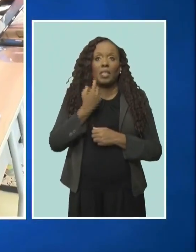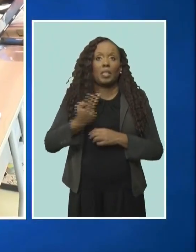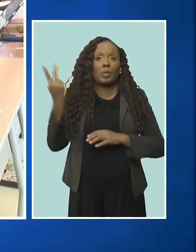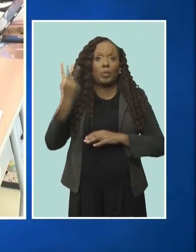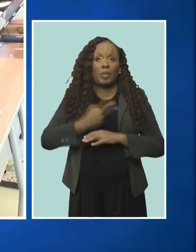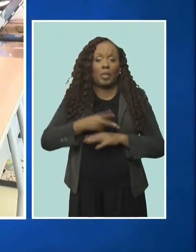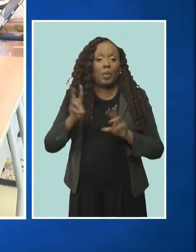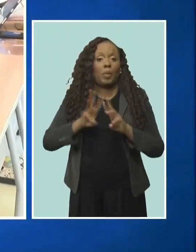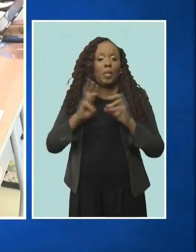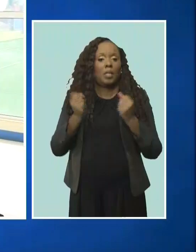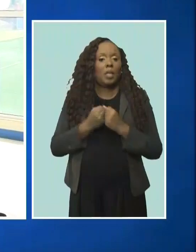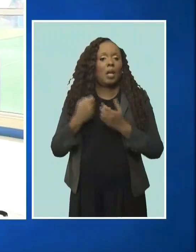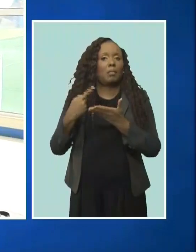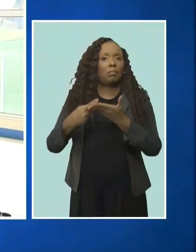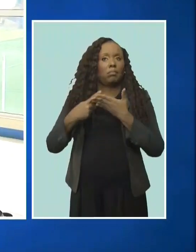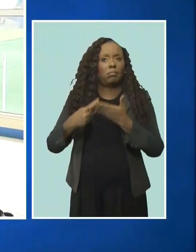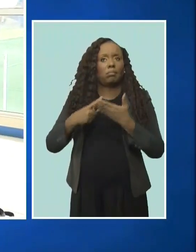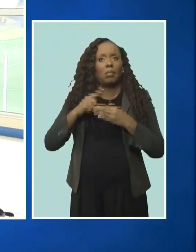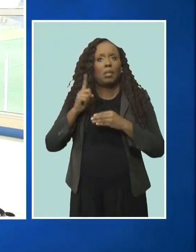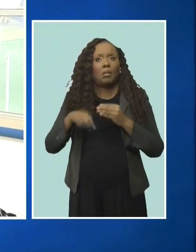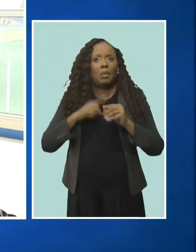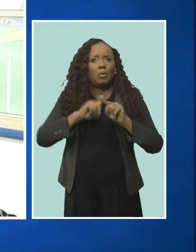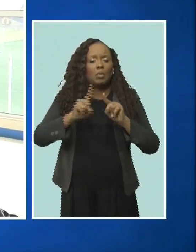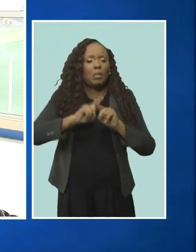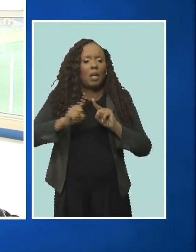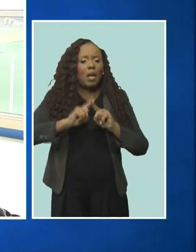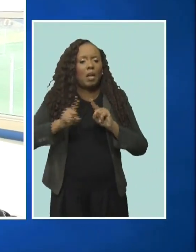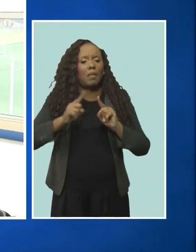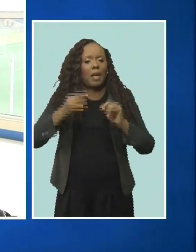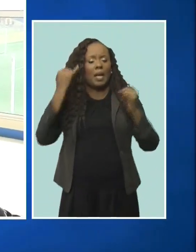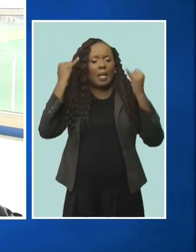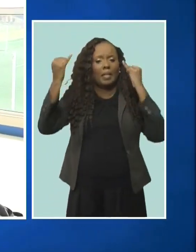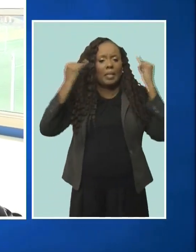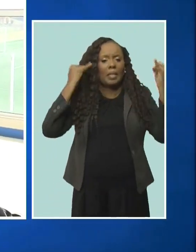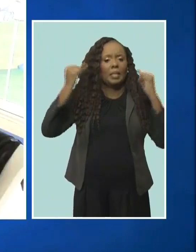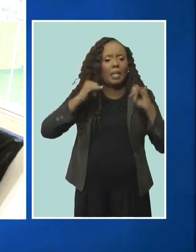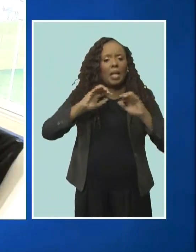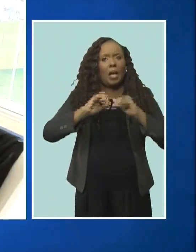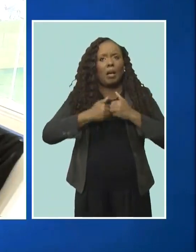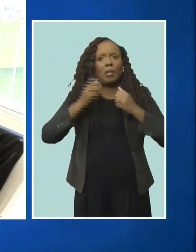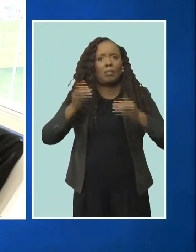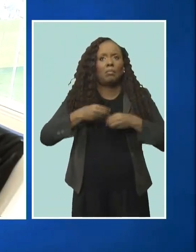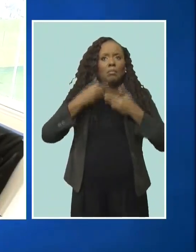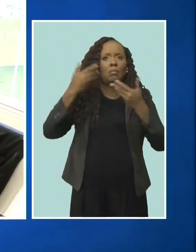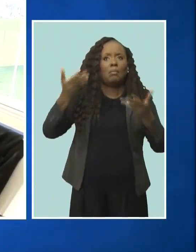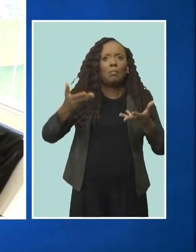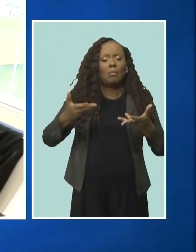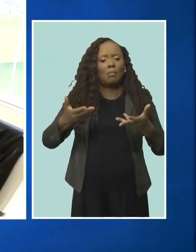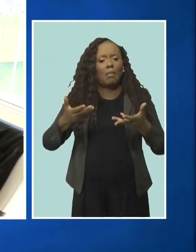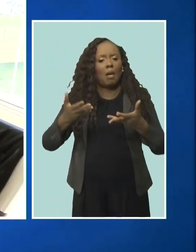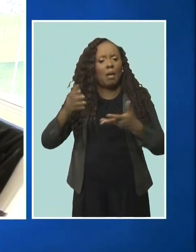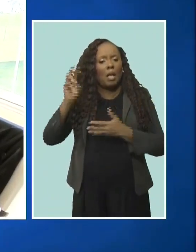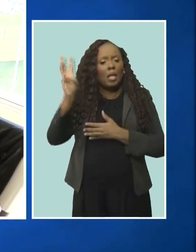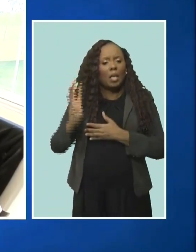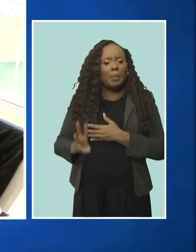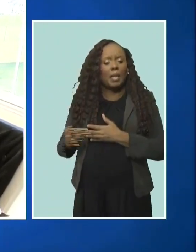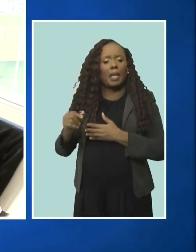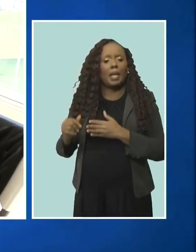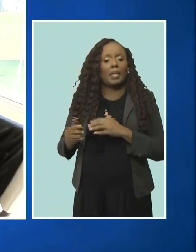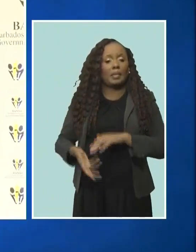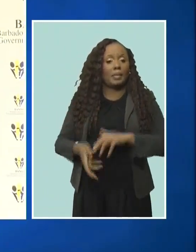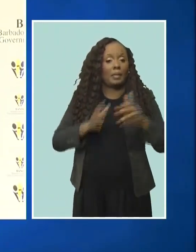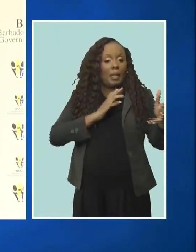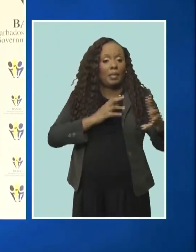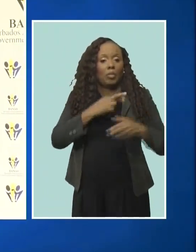they held a roundtable on innovative approaches to catalyze the delivery of meso-level climate and disaster